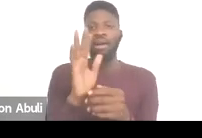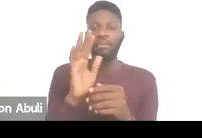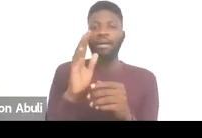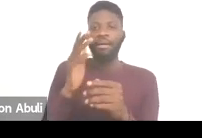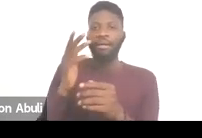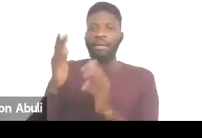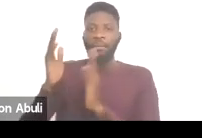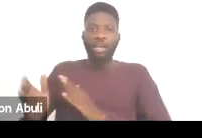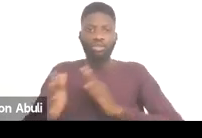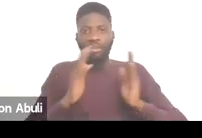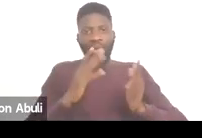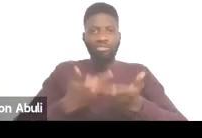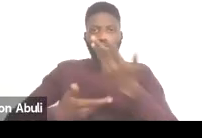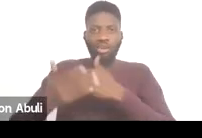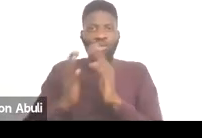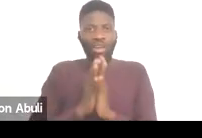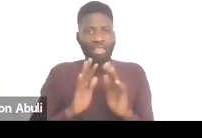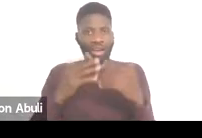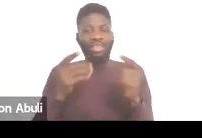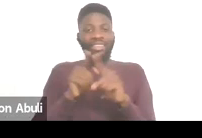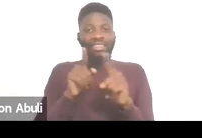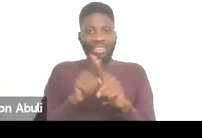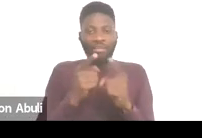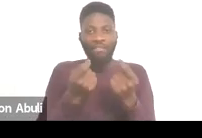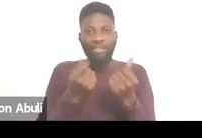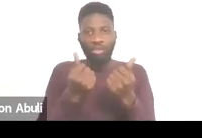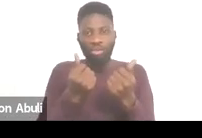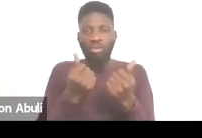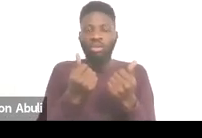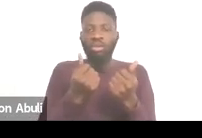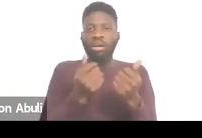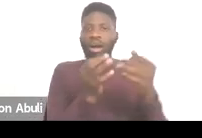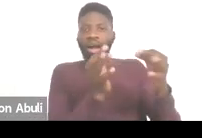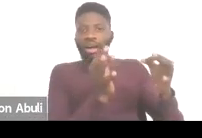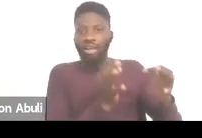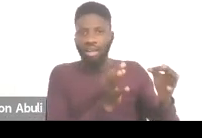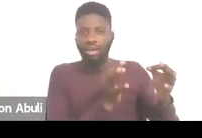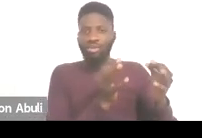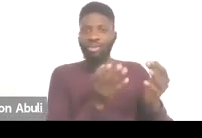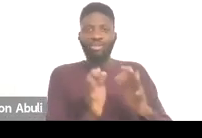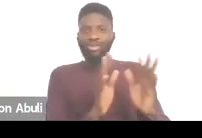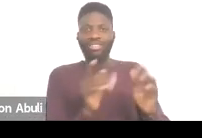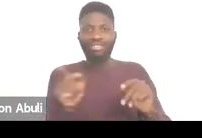and also have a few accounting opportunities. Then you'll be able